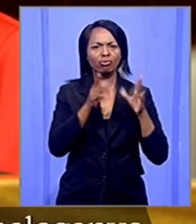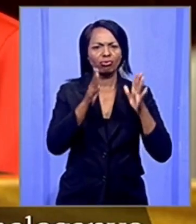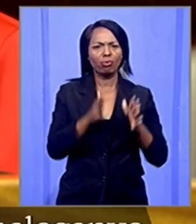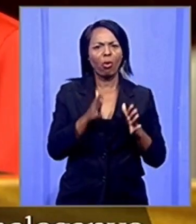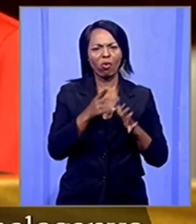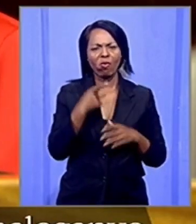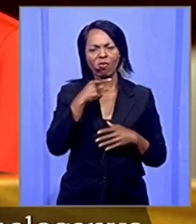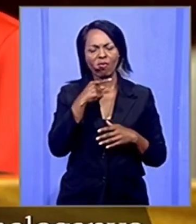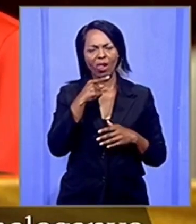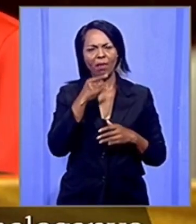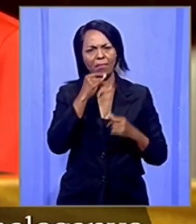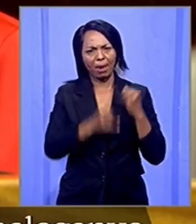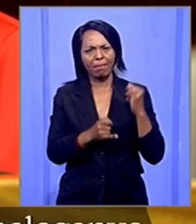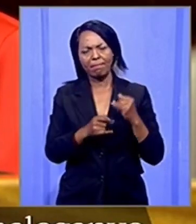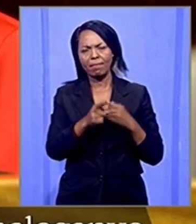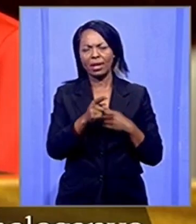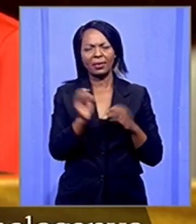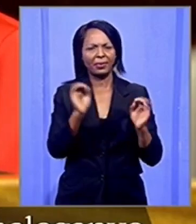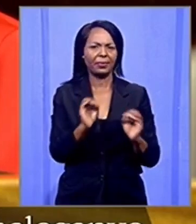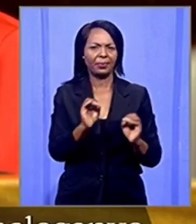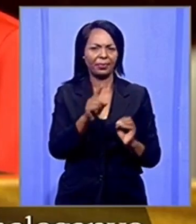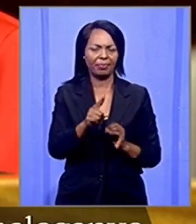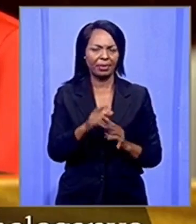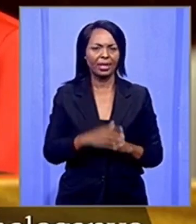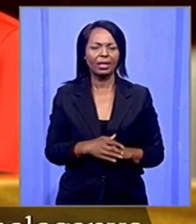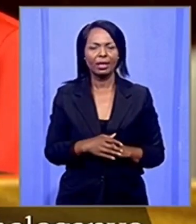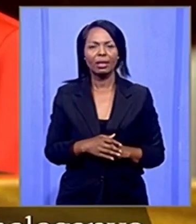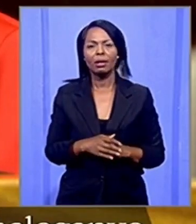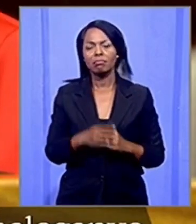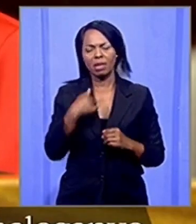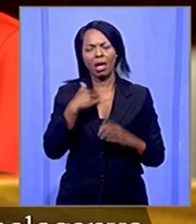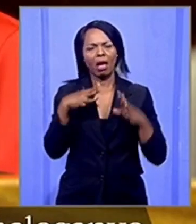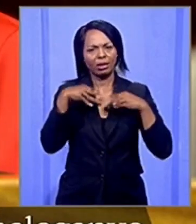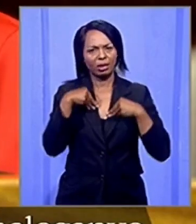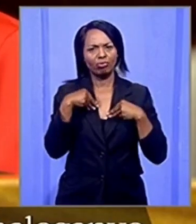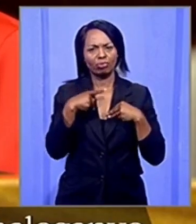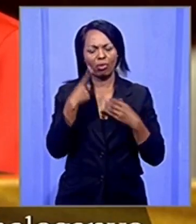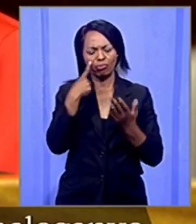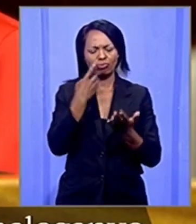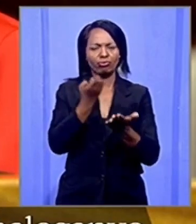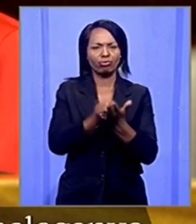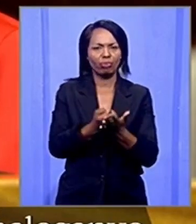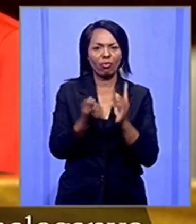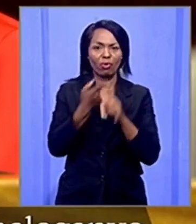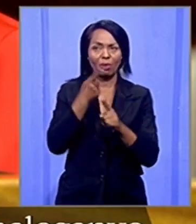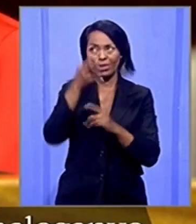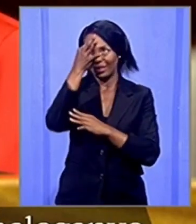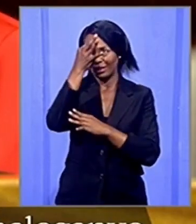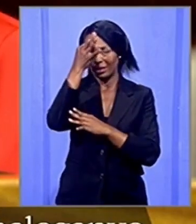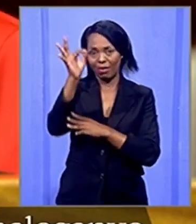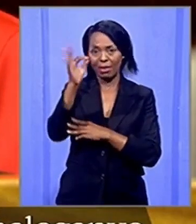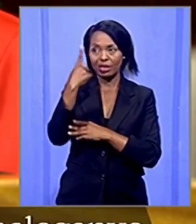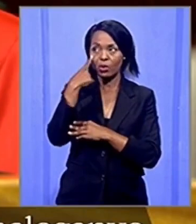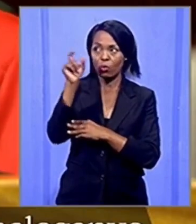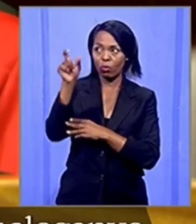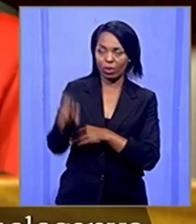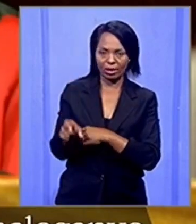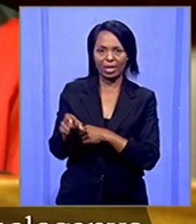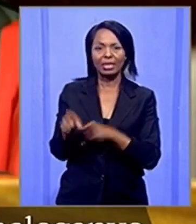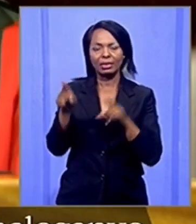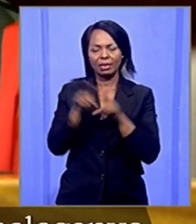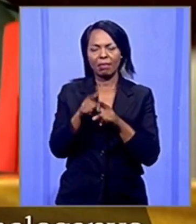false beyond reasonable doubt. I duly accept the evidence of the state witnesses. I further